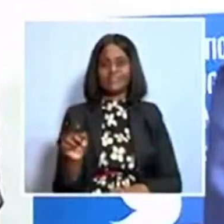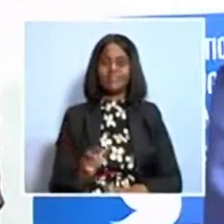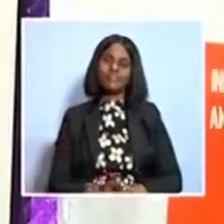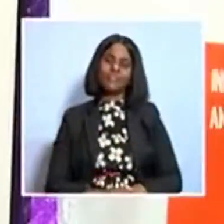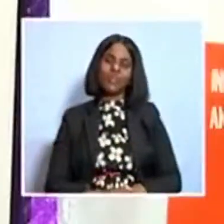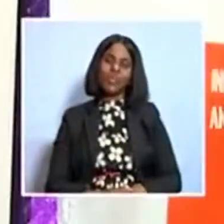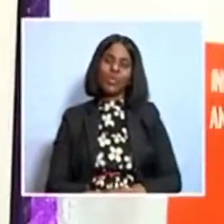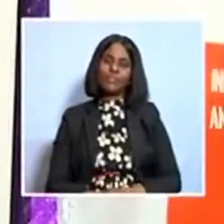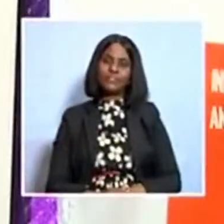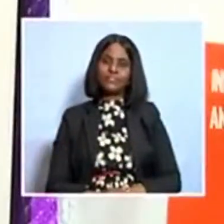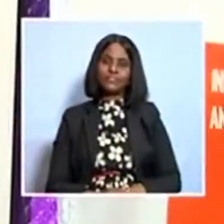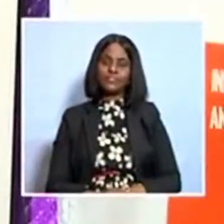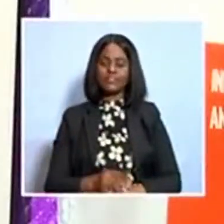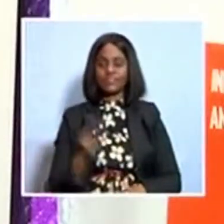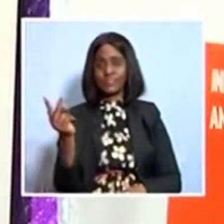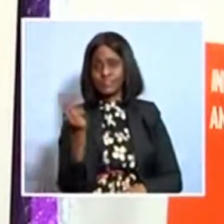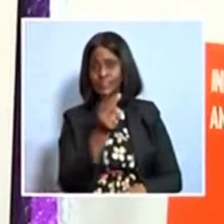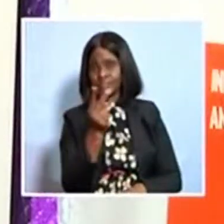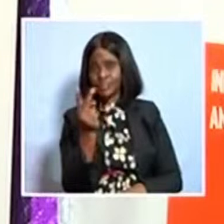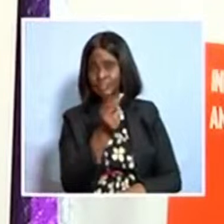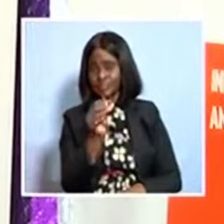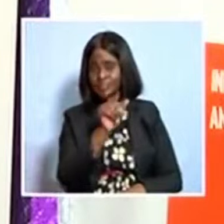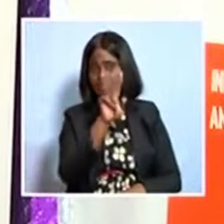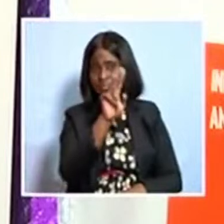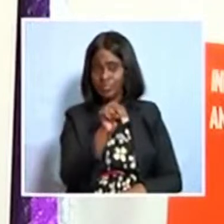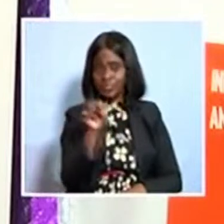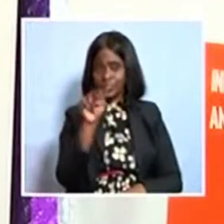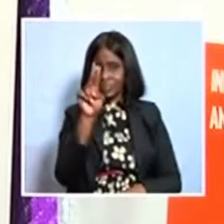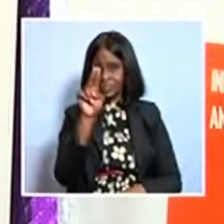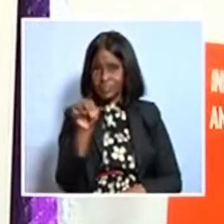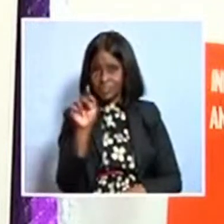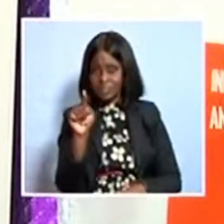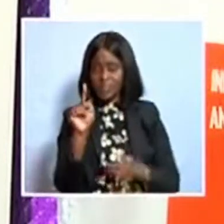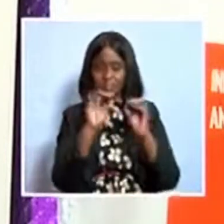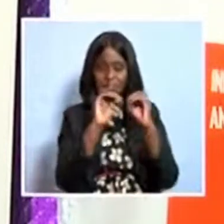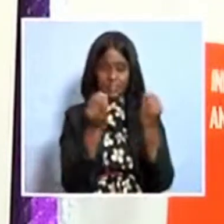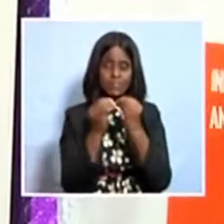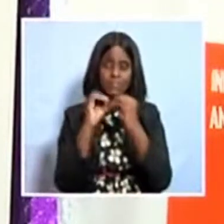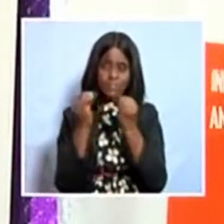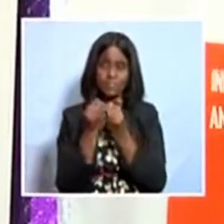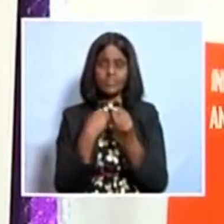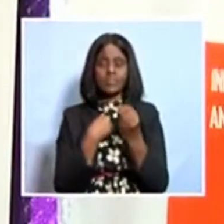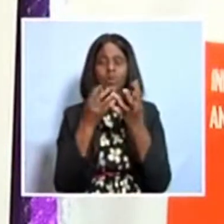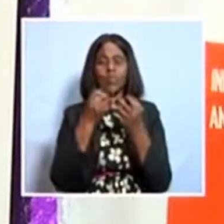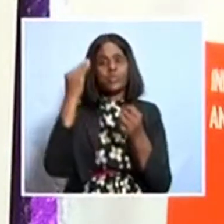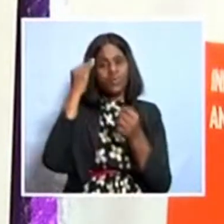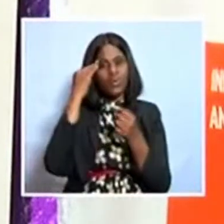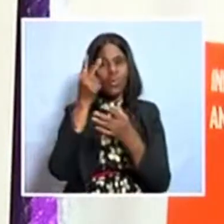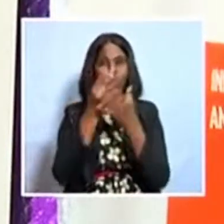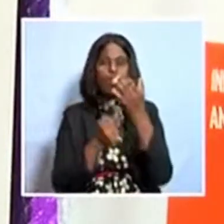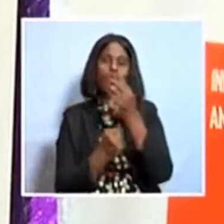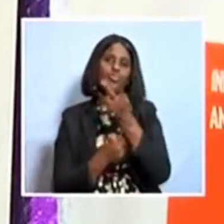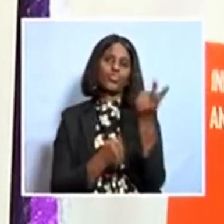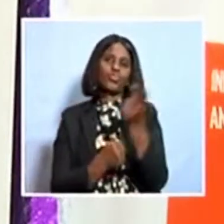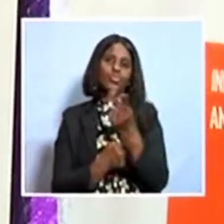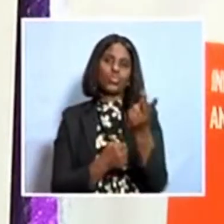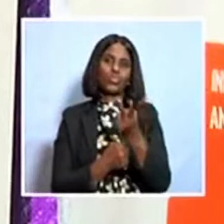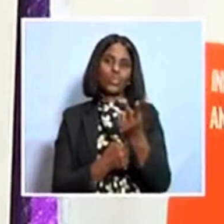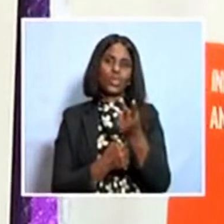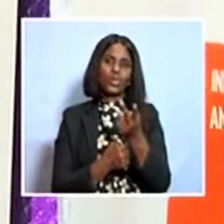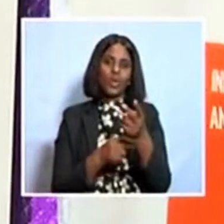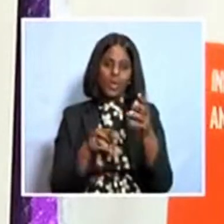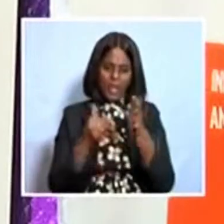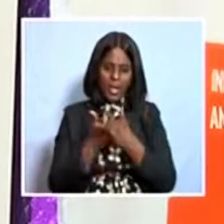Coming from two UN families, I would want to find out from you, both of you, how can members